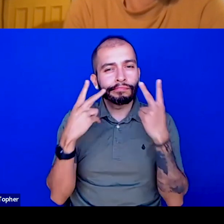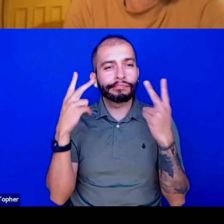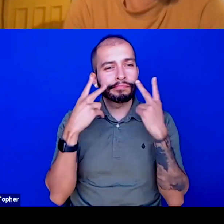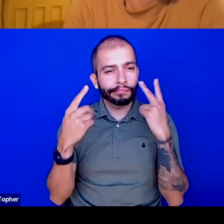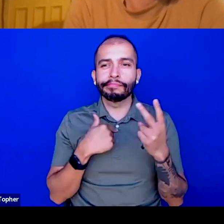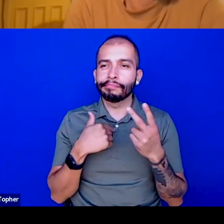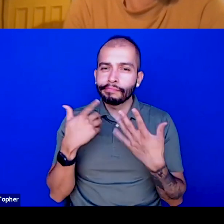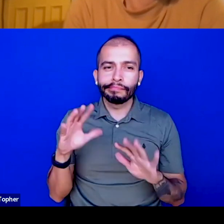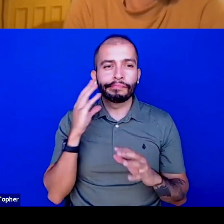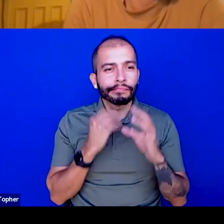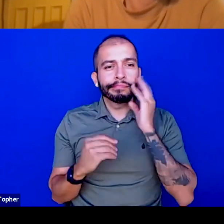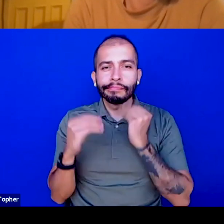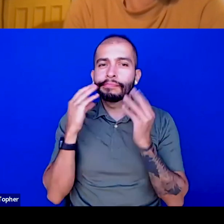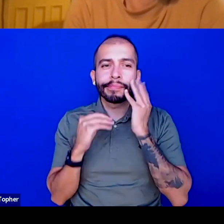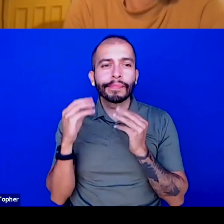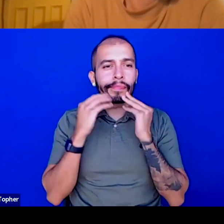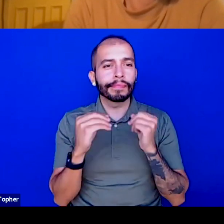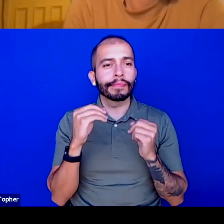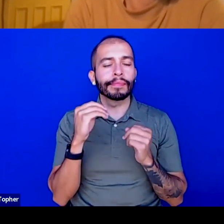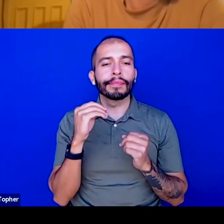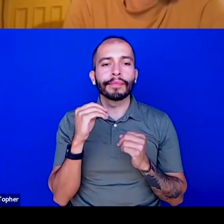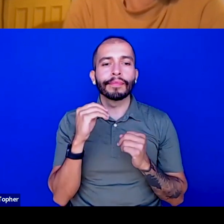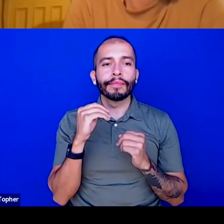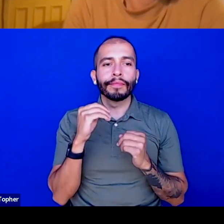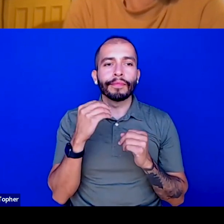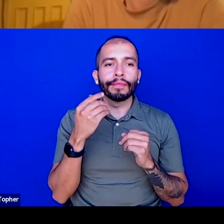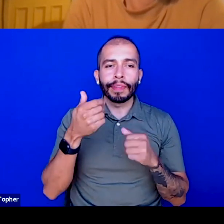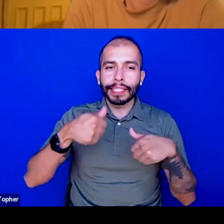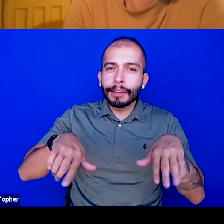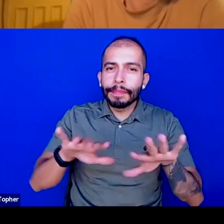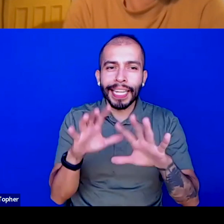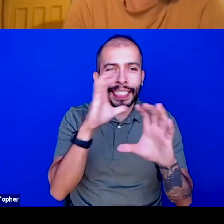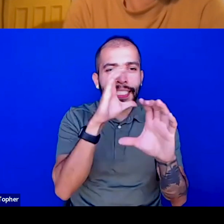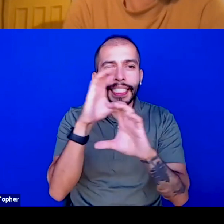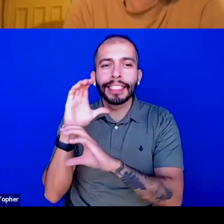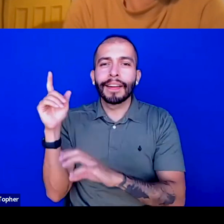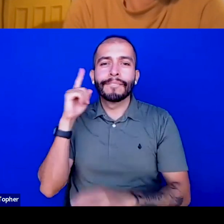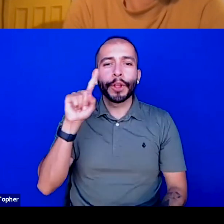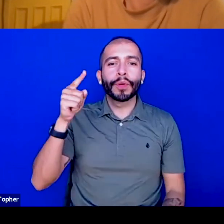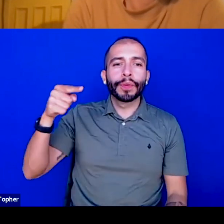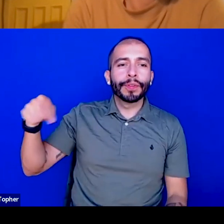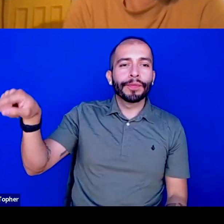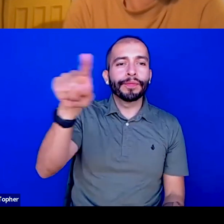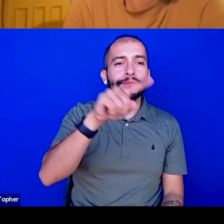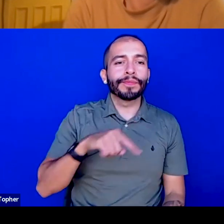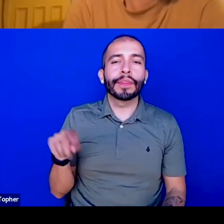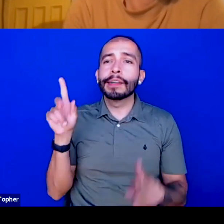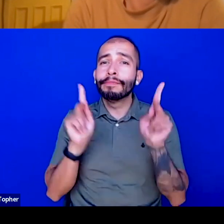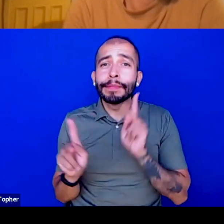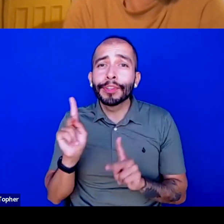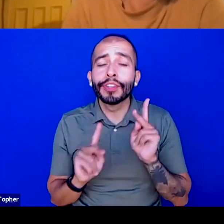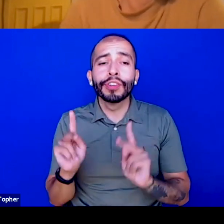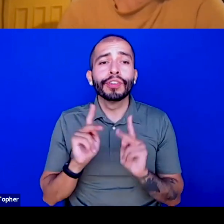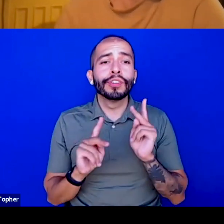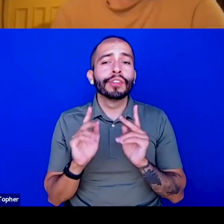to bring together the personal and quote unquote professional. That is, this